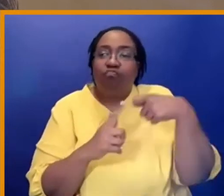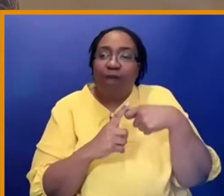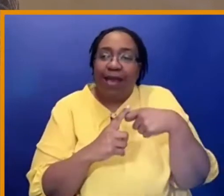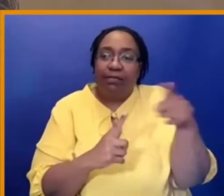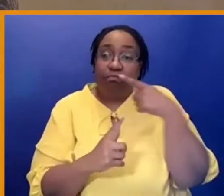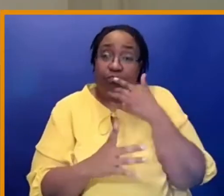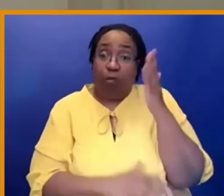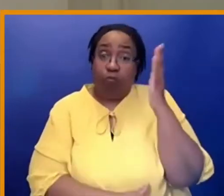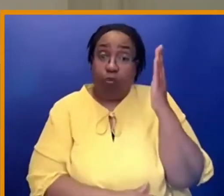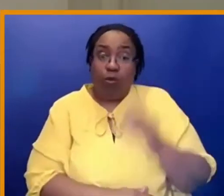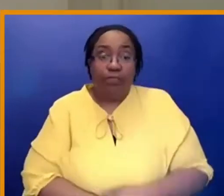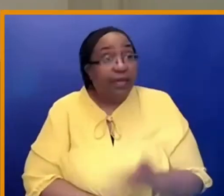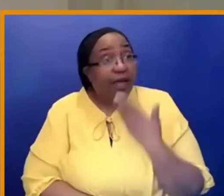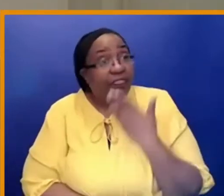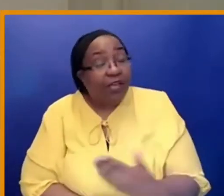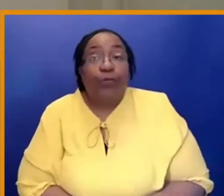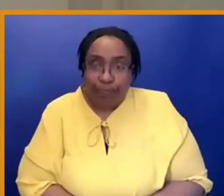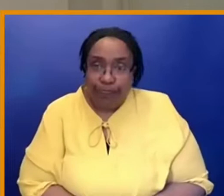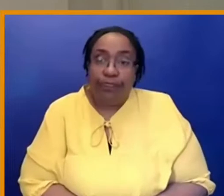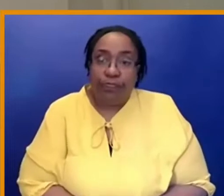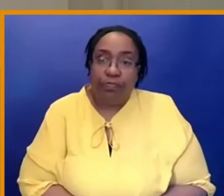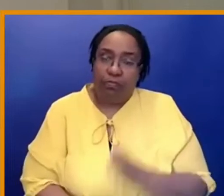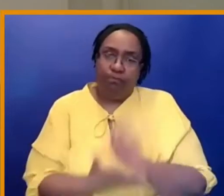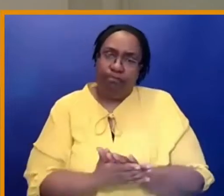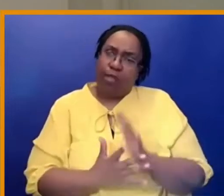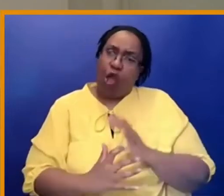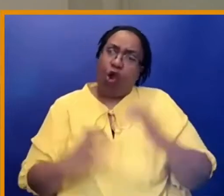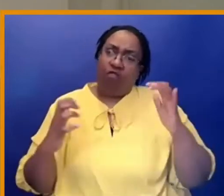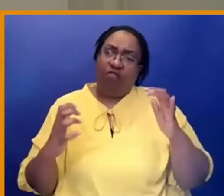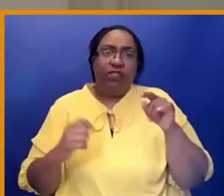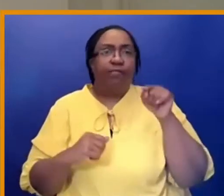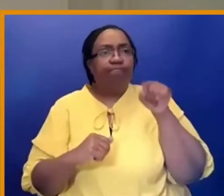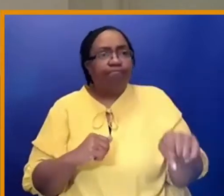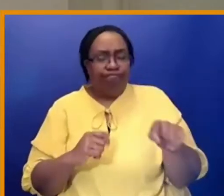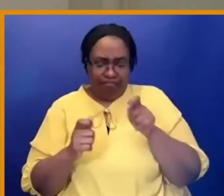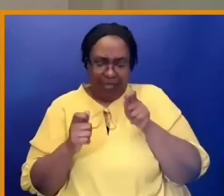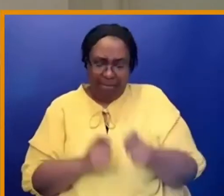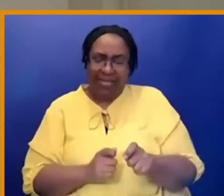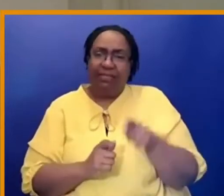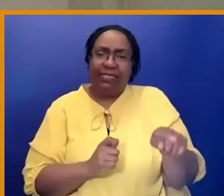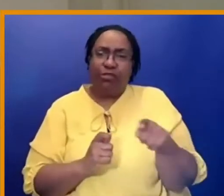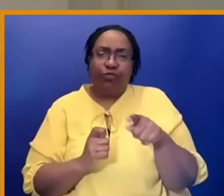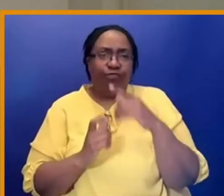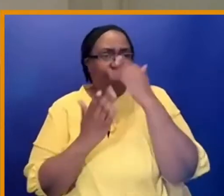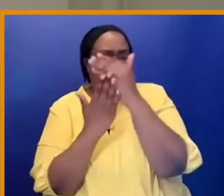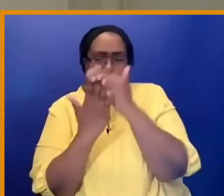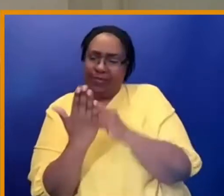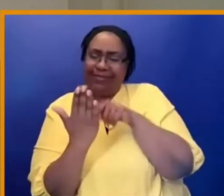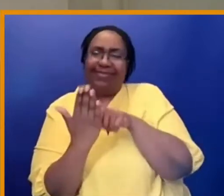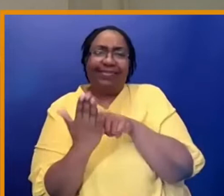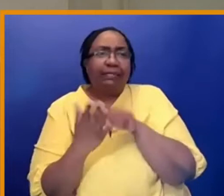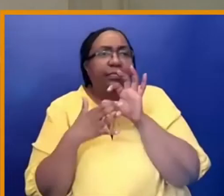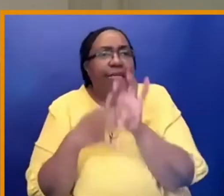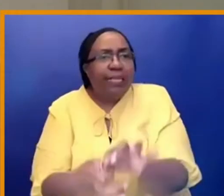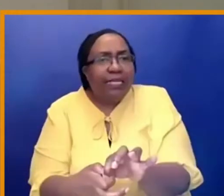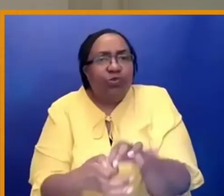Thank you very much, Cara. Conference, this amendment to conference standing orders deals with the procedures for the questions that you